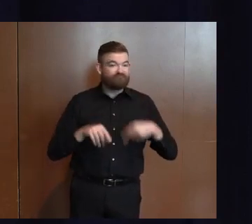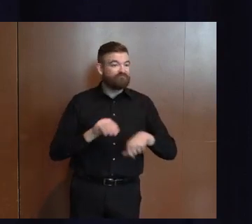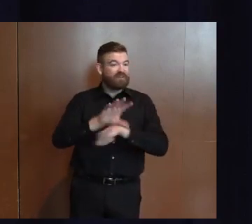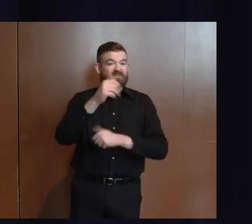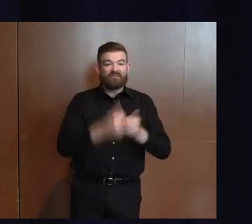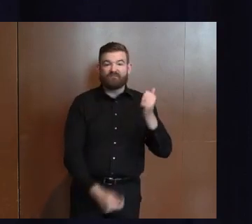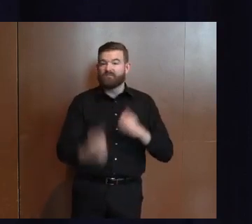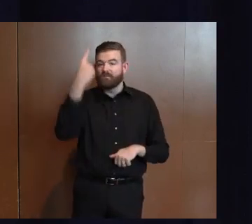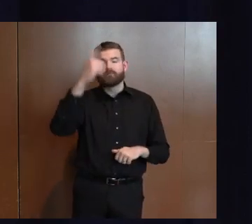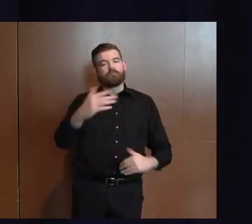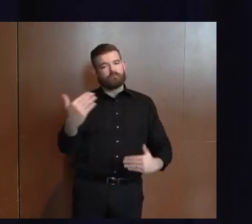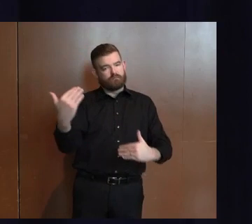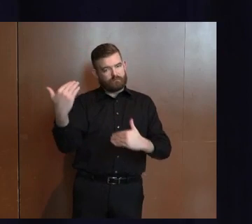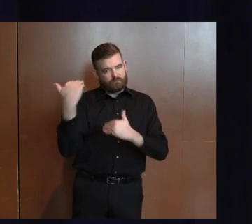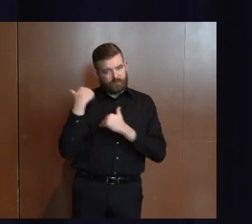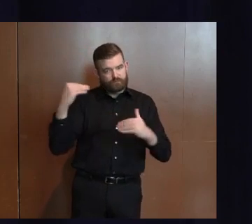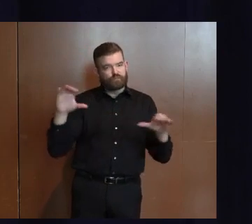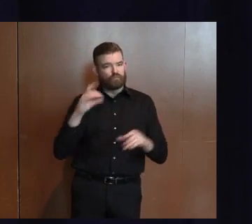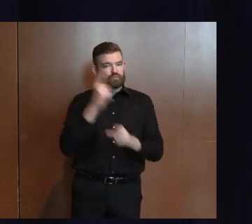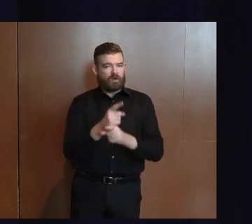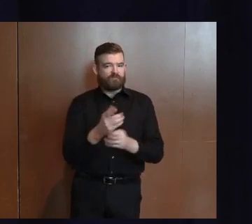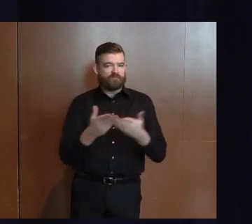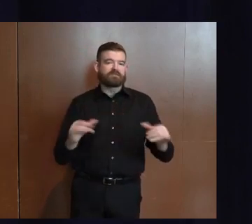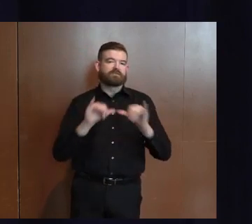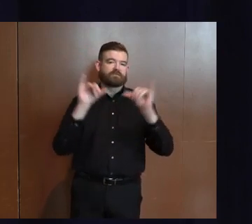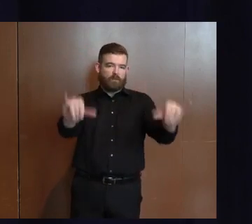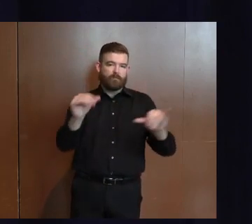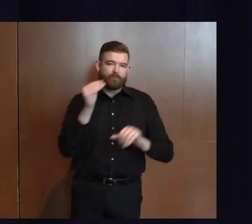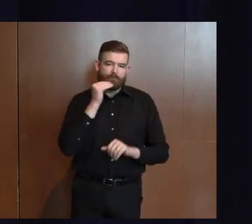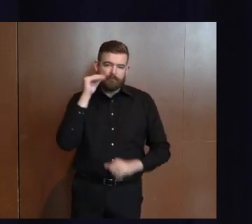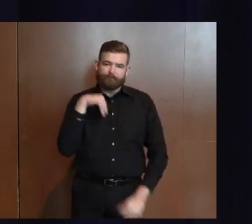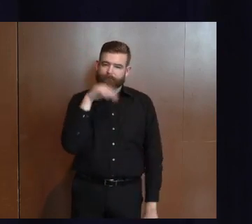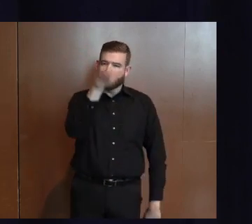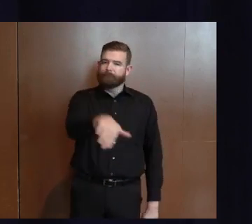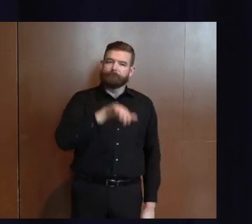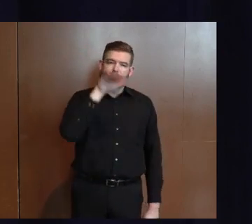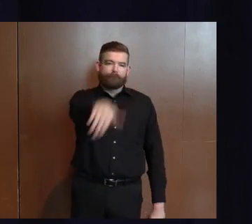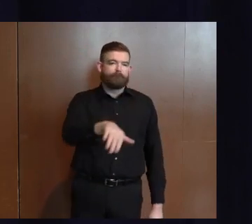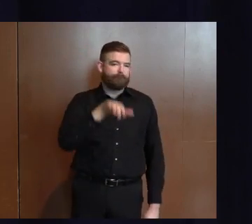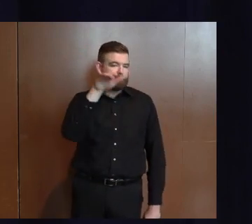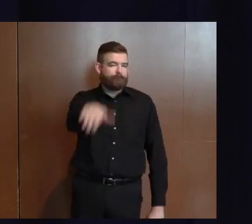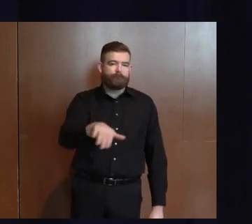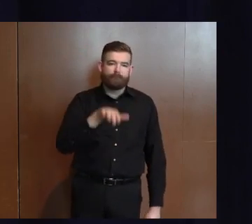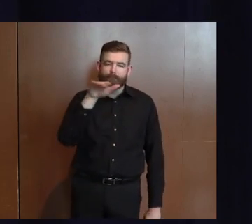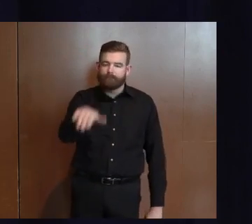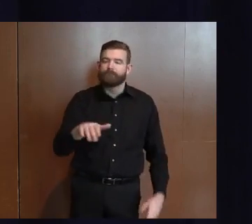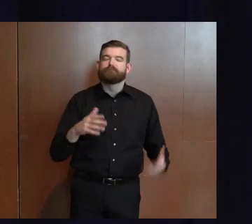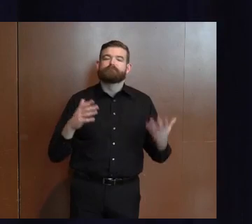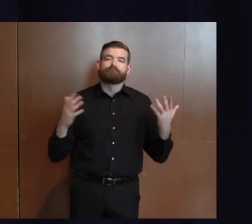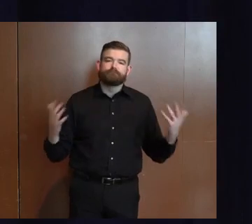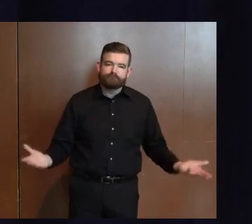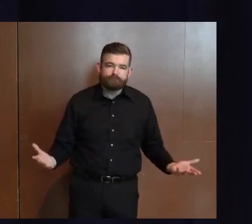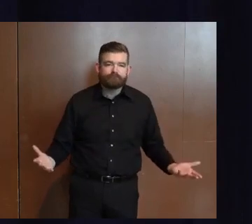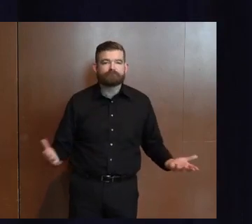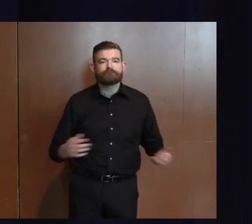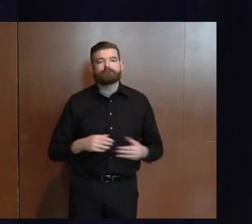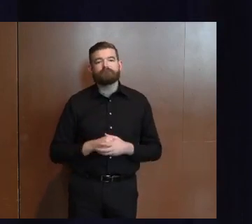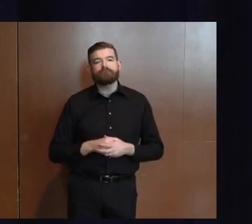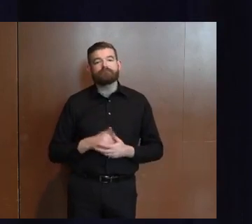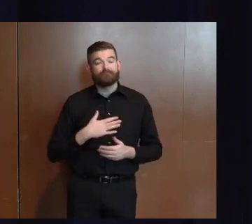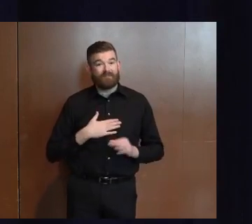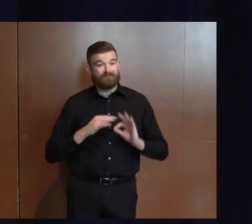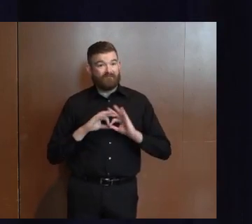stay home. I think we've said that a few times, Governor. So I just share that with you to let you know that that we're doing all that we